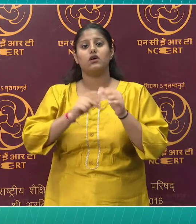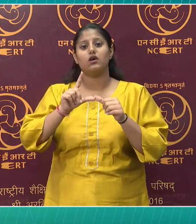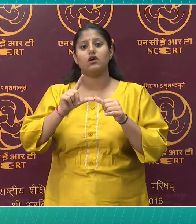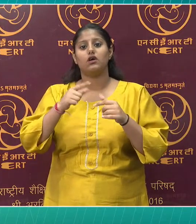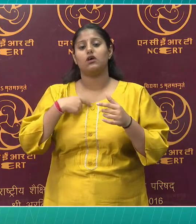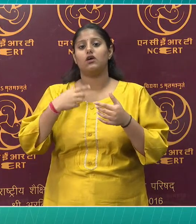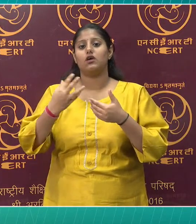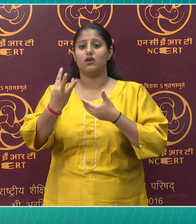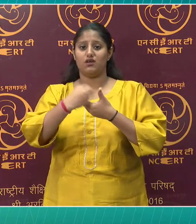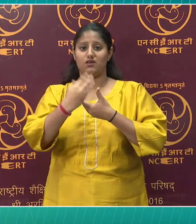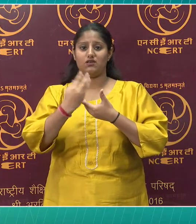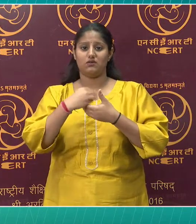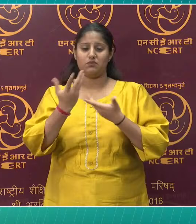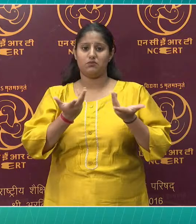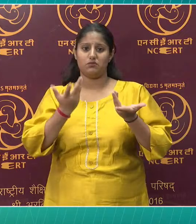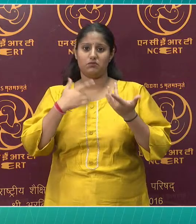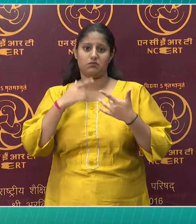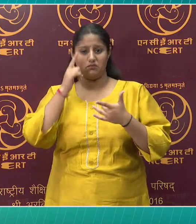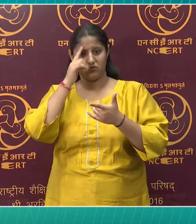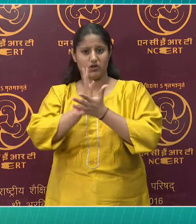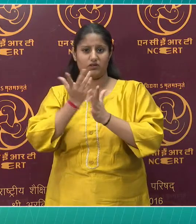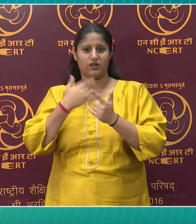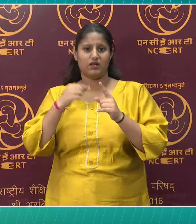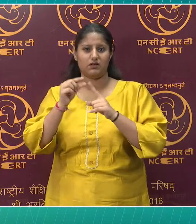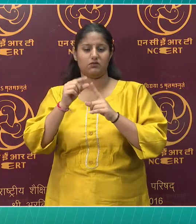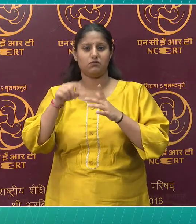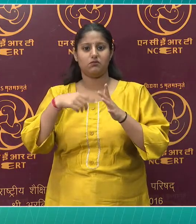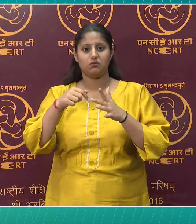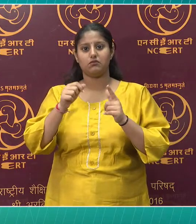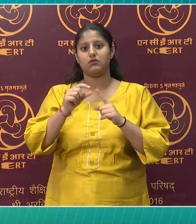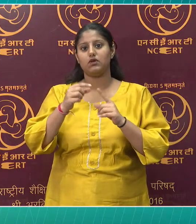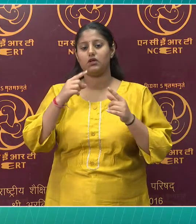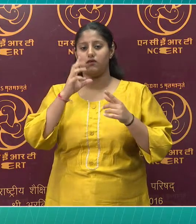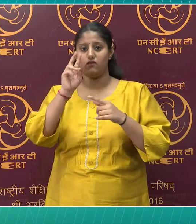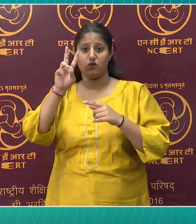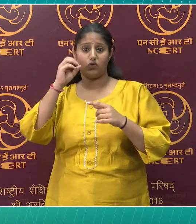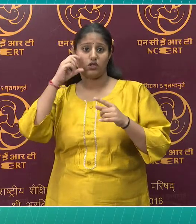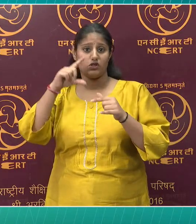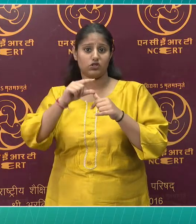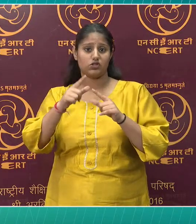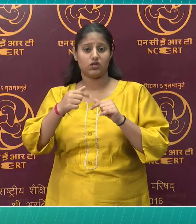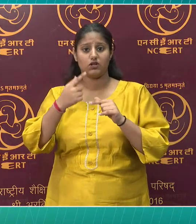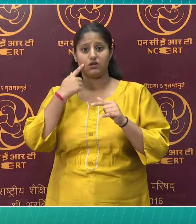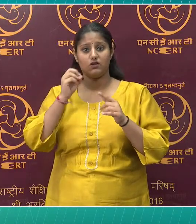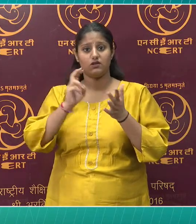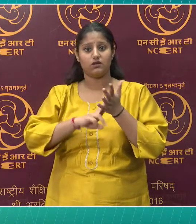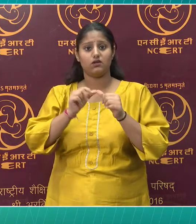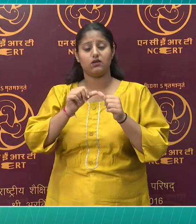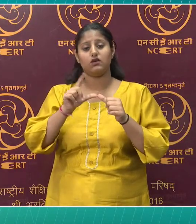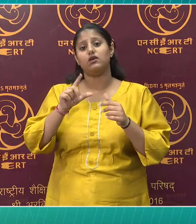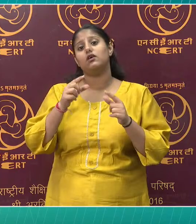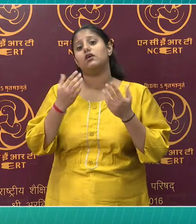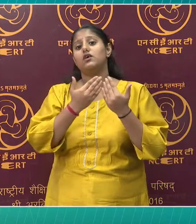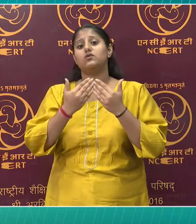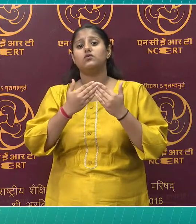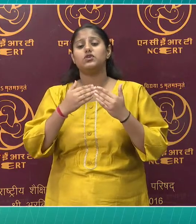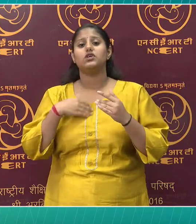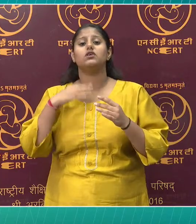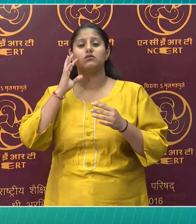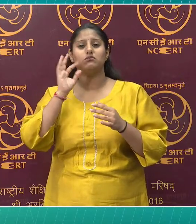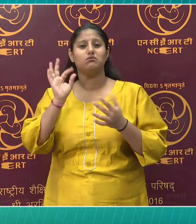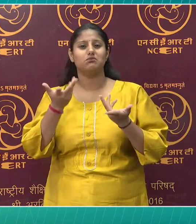considerable amount of time, I believe, for doing these projects? Yes. So that is why we have now